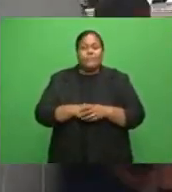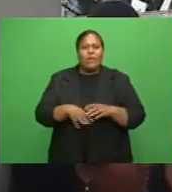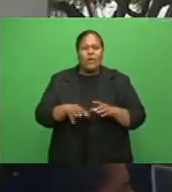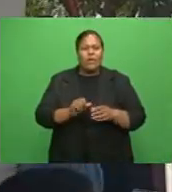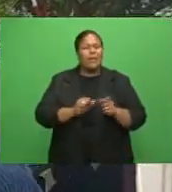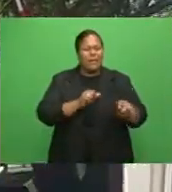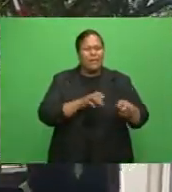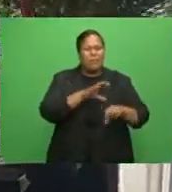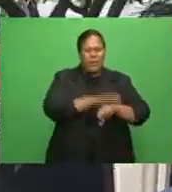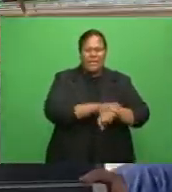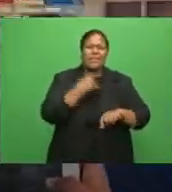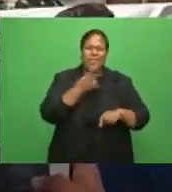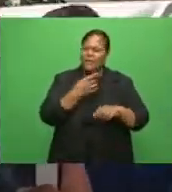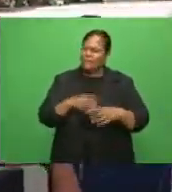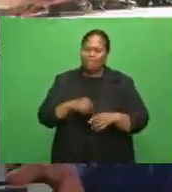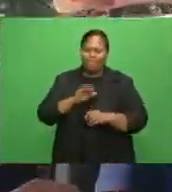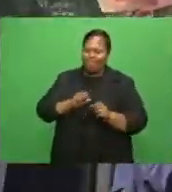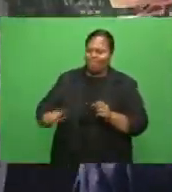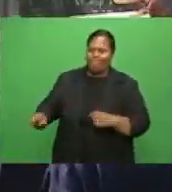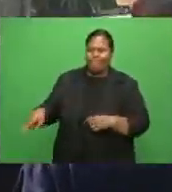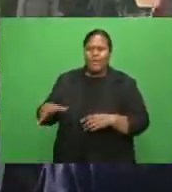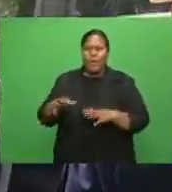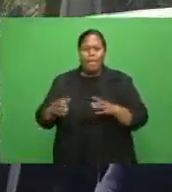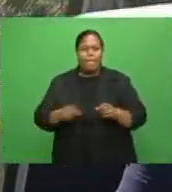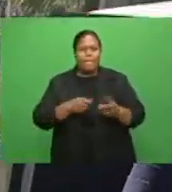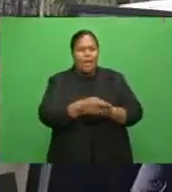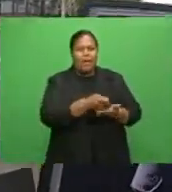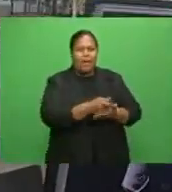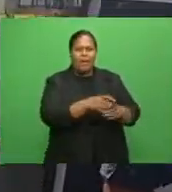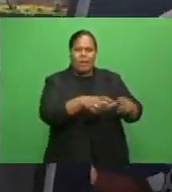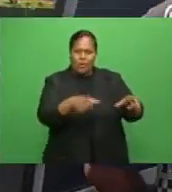application for the matter to be transferred to the High Court,